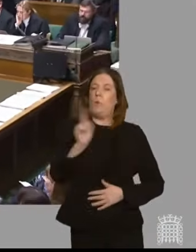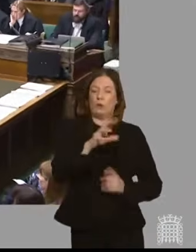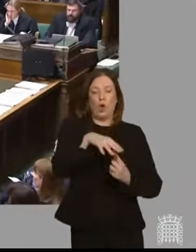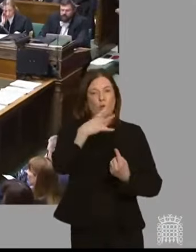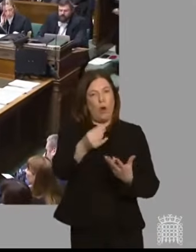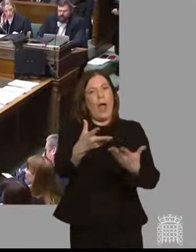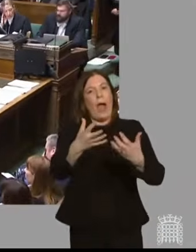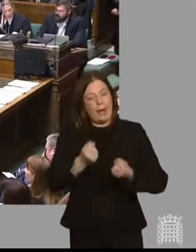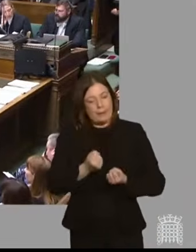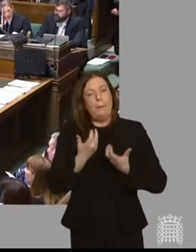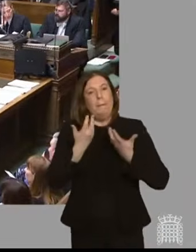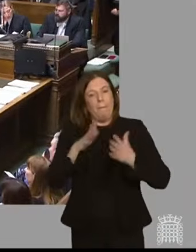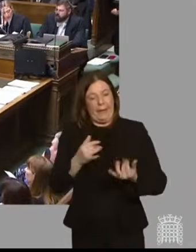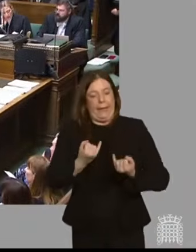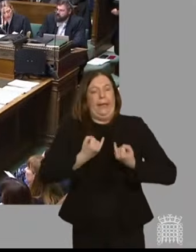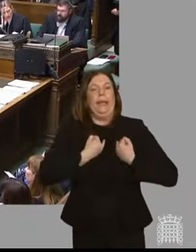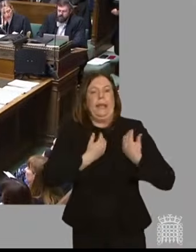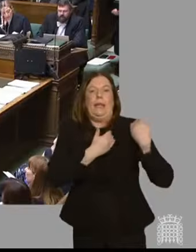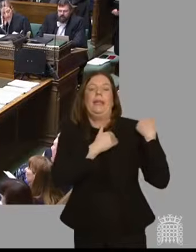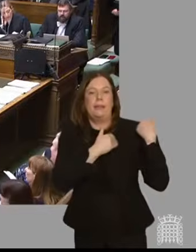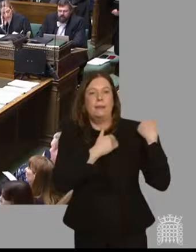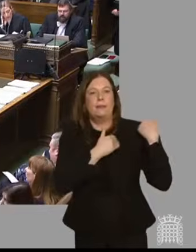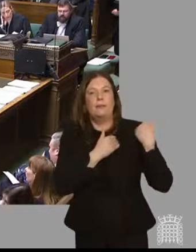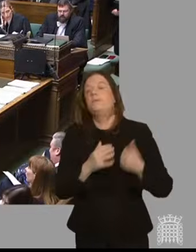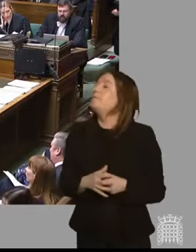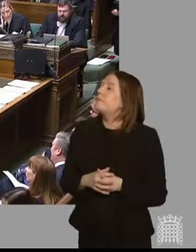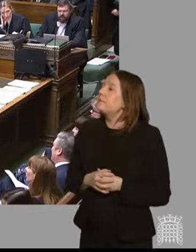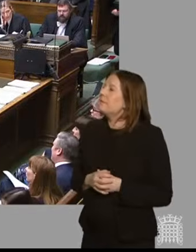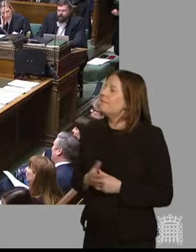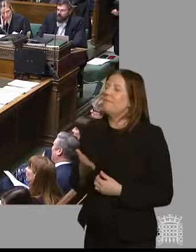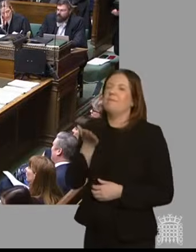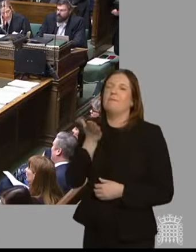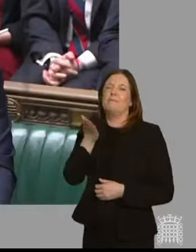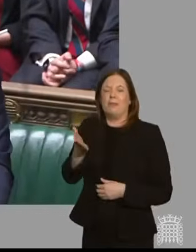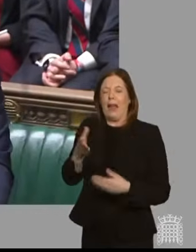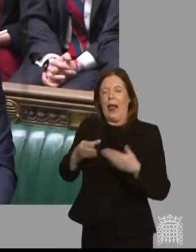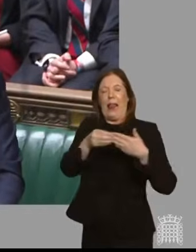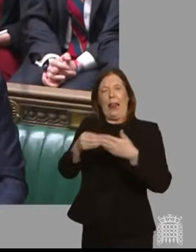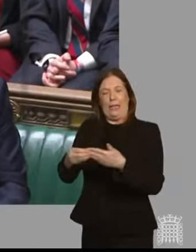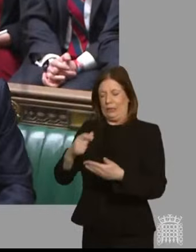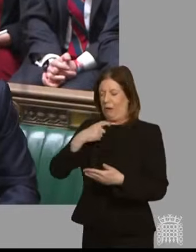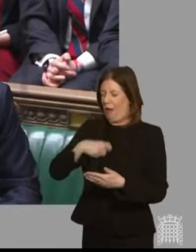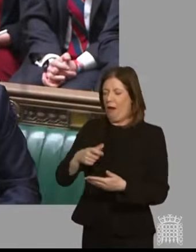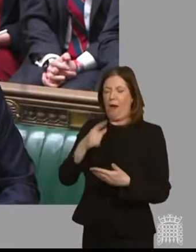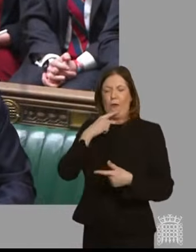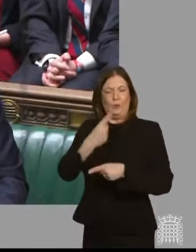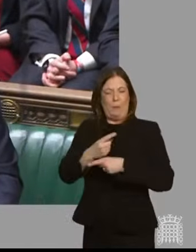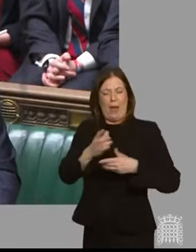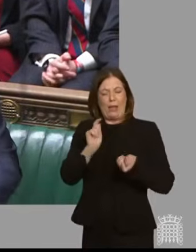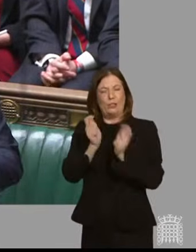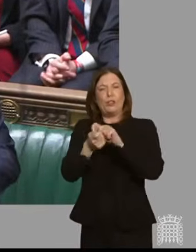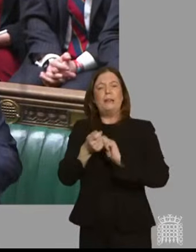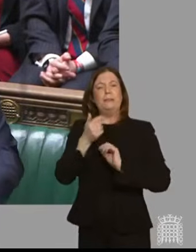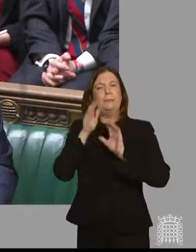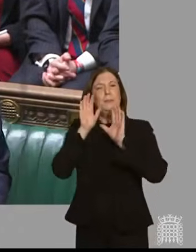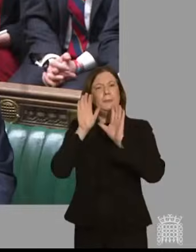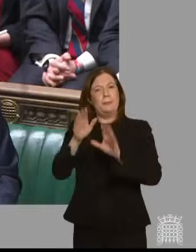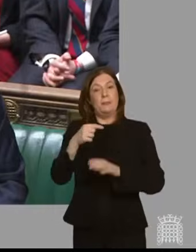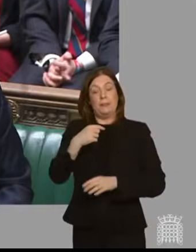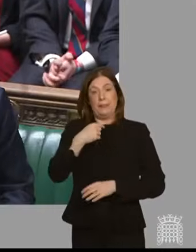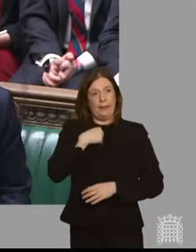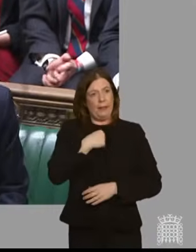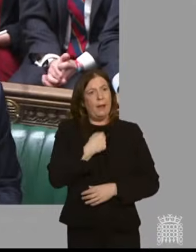Mr. Speaker, he talks about leadership, he talks about change, but when I learnt of something that I didn't agree with, I suspended one of my MPs straight